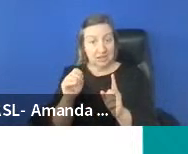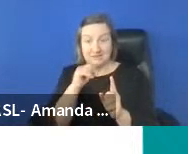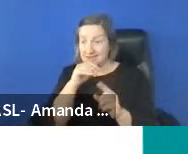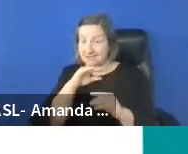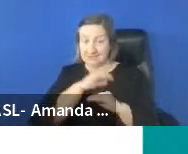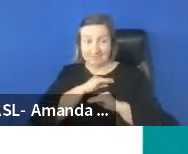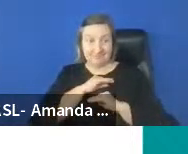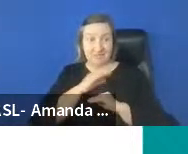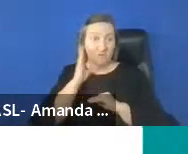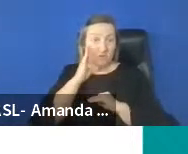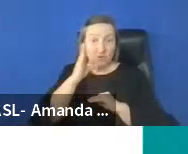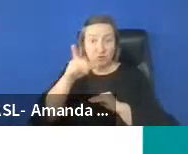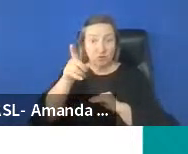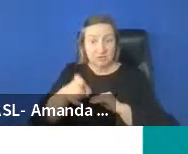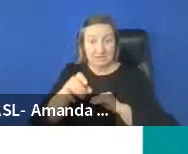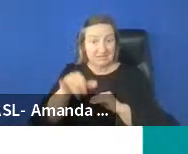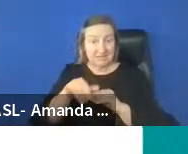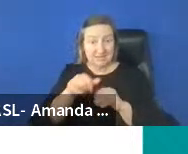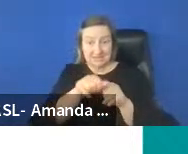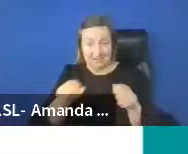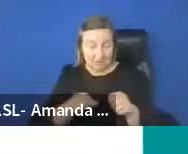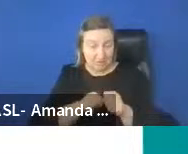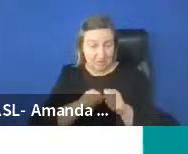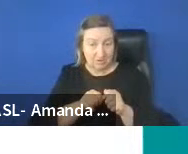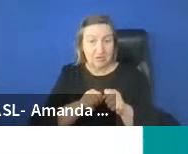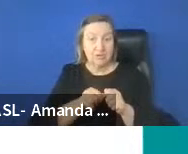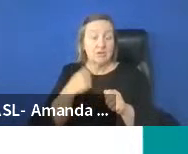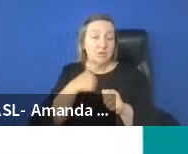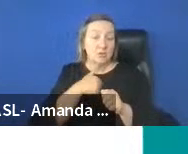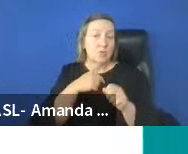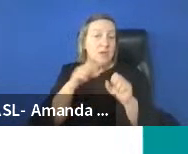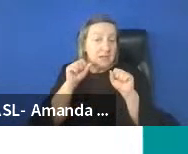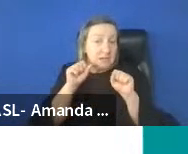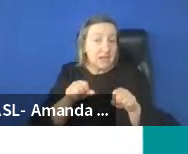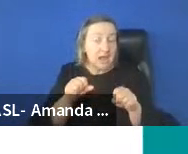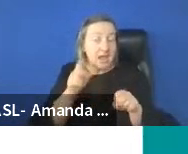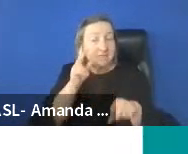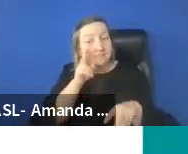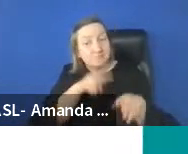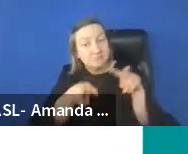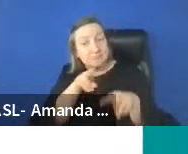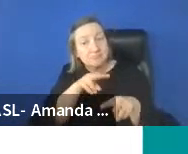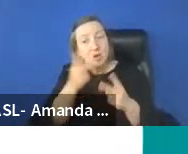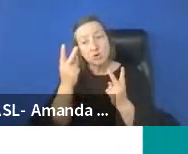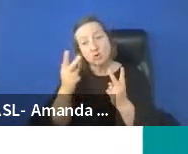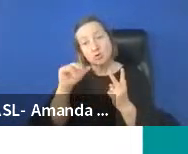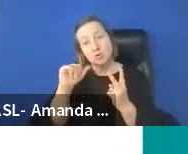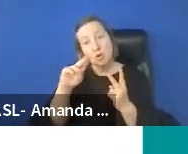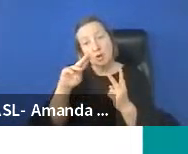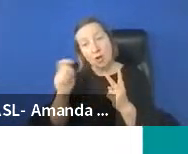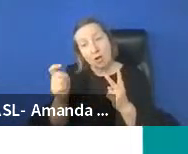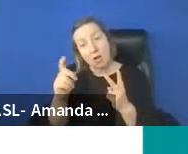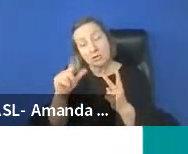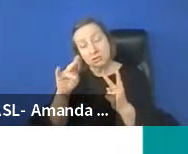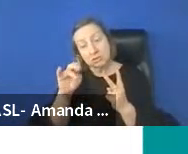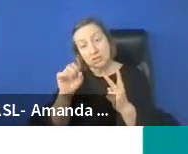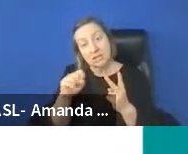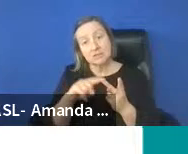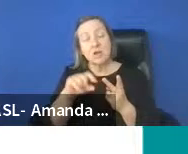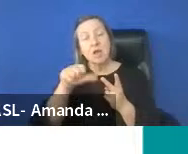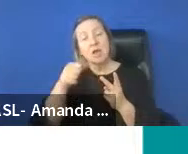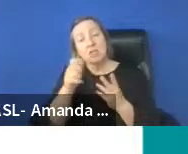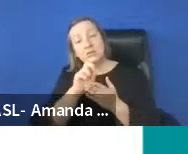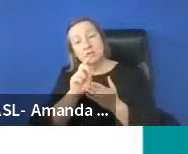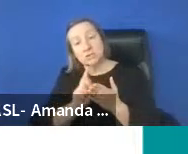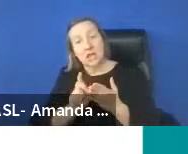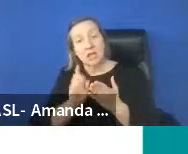future needs of this corridor, that we have the ability to look at 2 auxiliary lanes or other designs